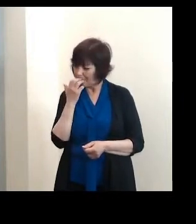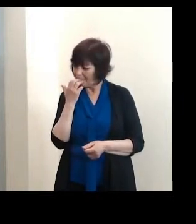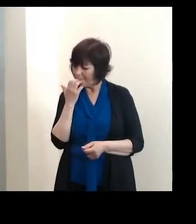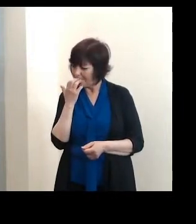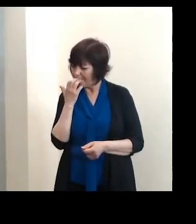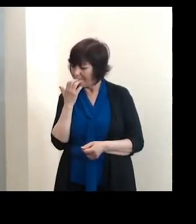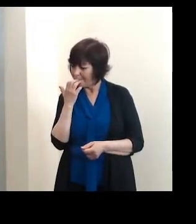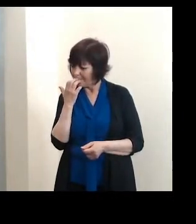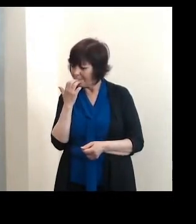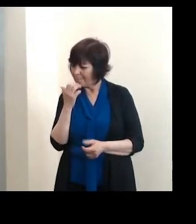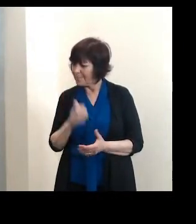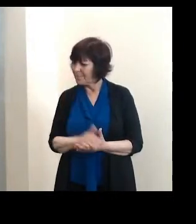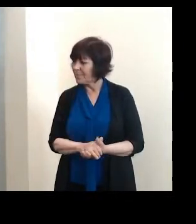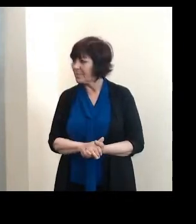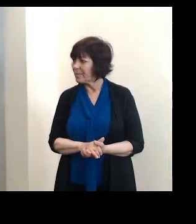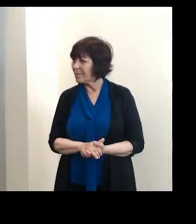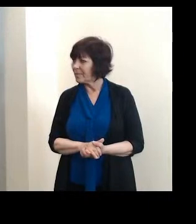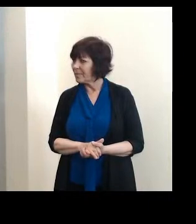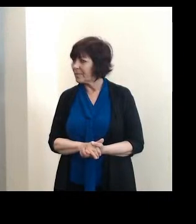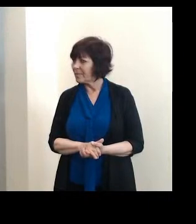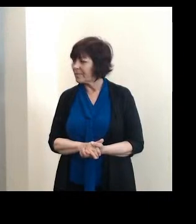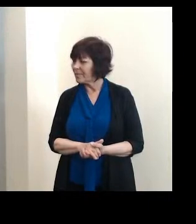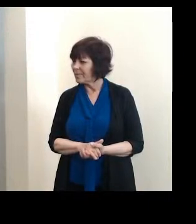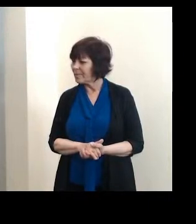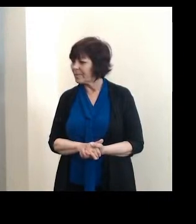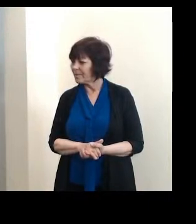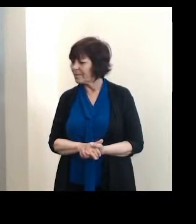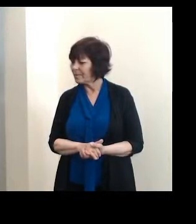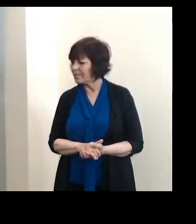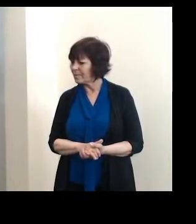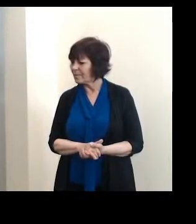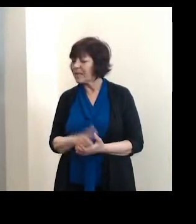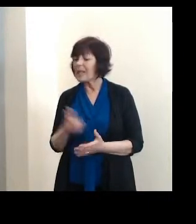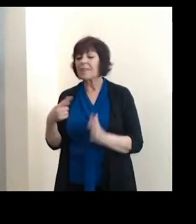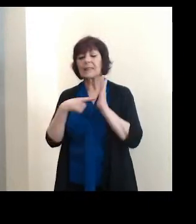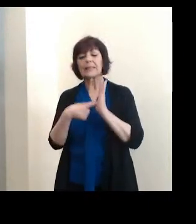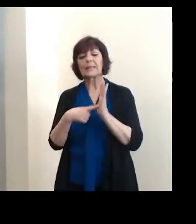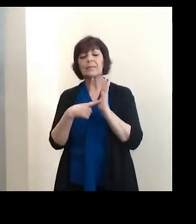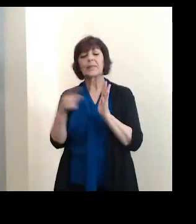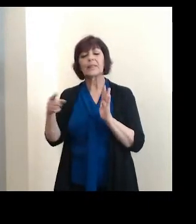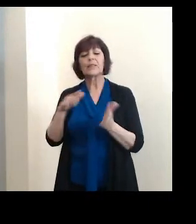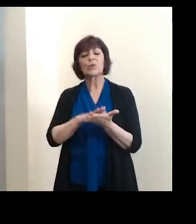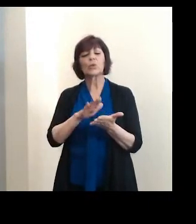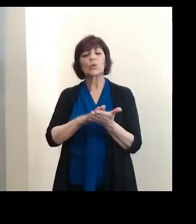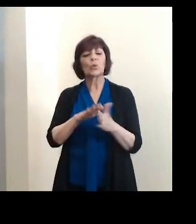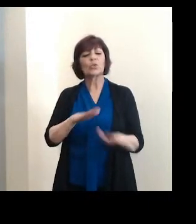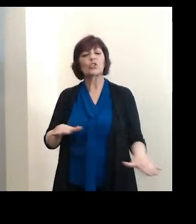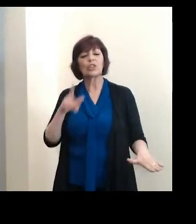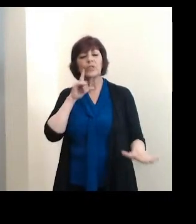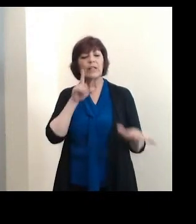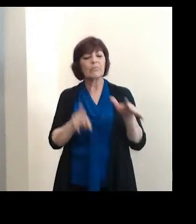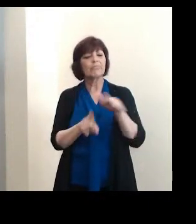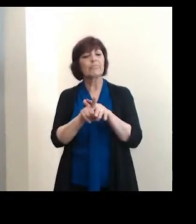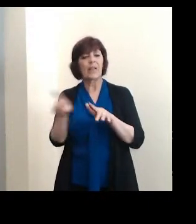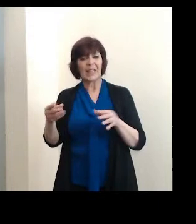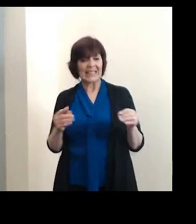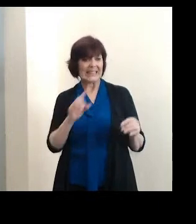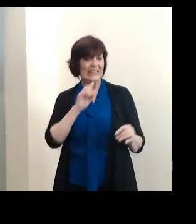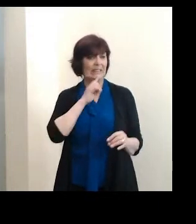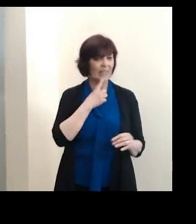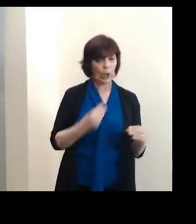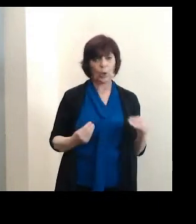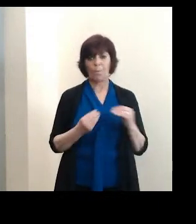patients are presenting with, are they as severe or more severe than the young patients had in the earlier